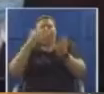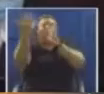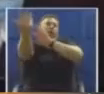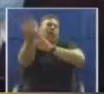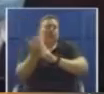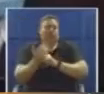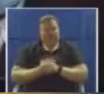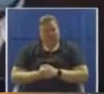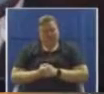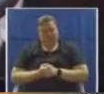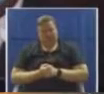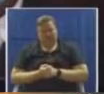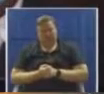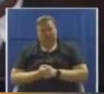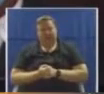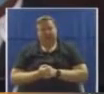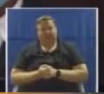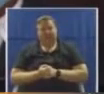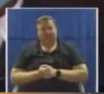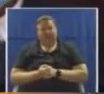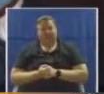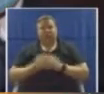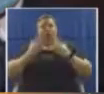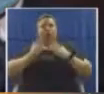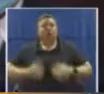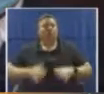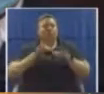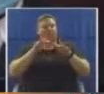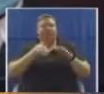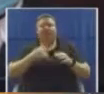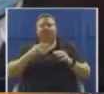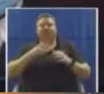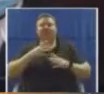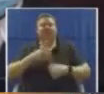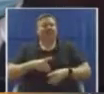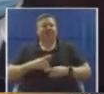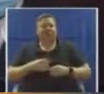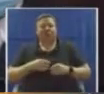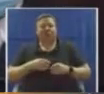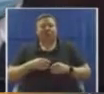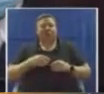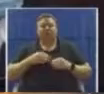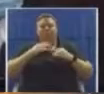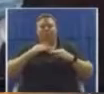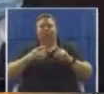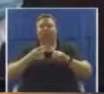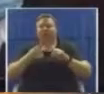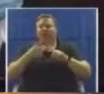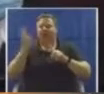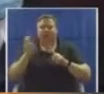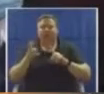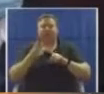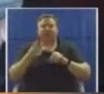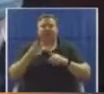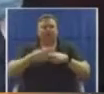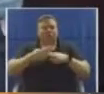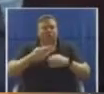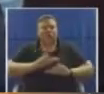away. Humanitarian is desperate. Water, electricity, sanitation is desperate. And it